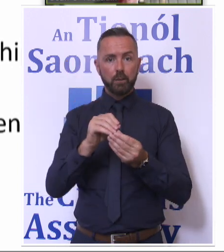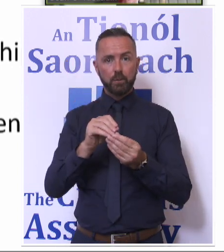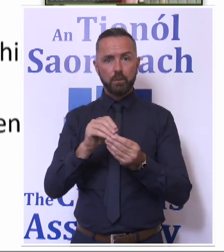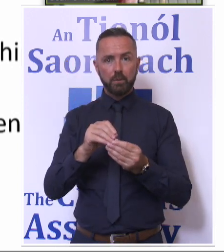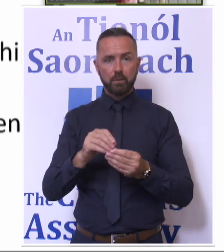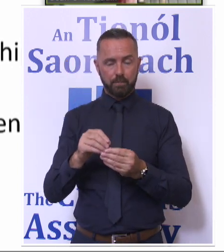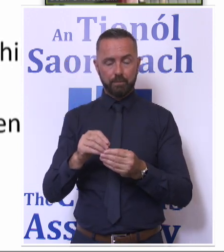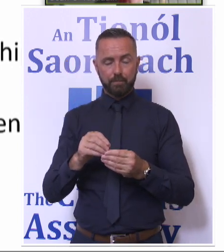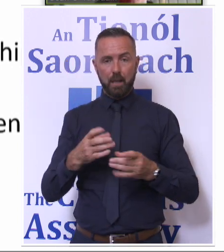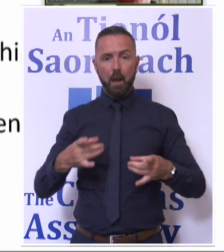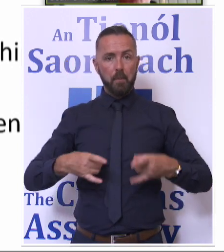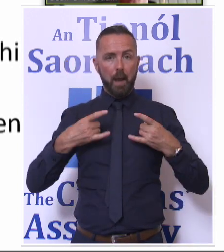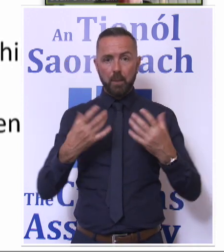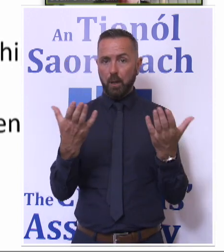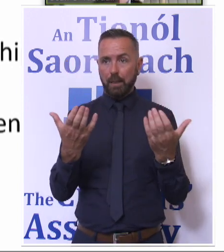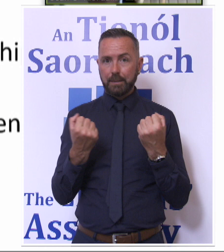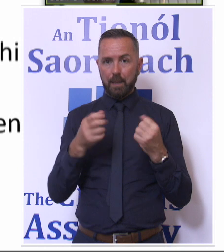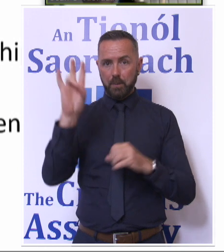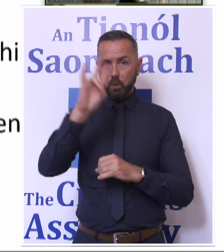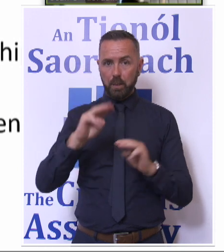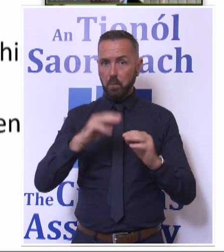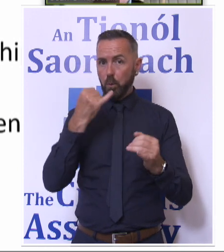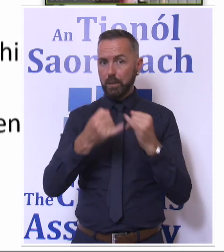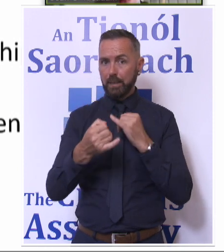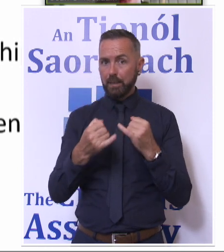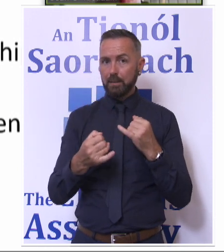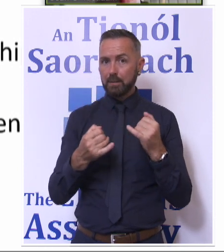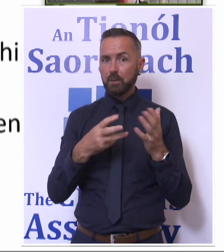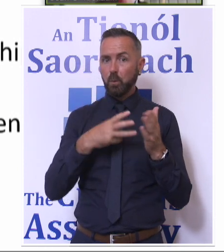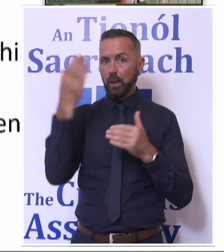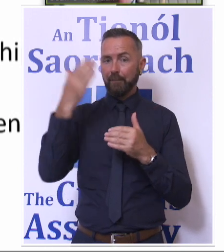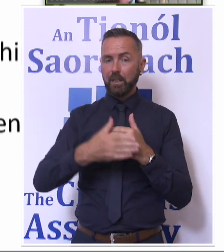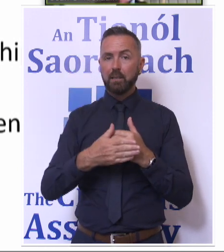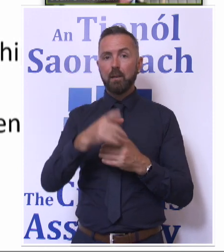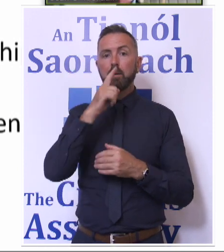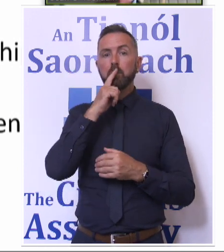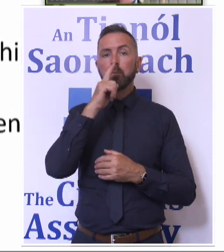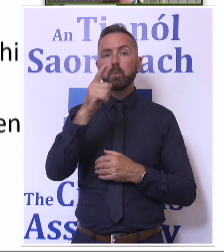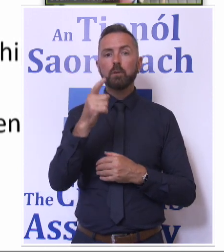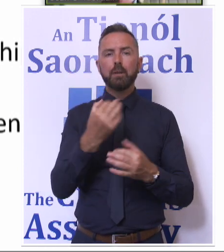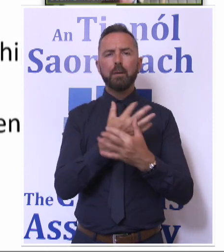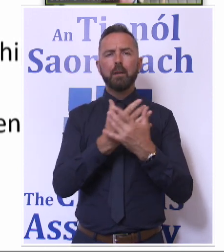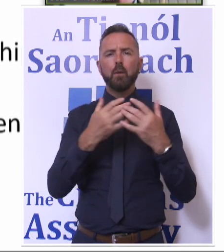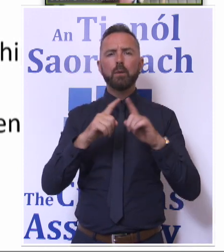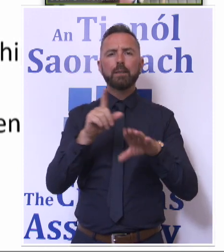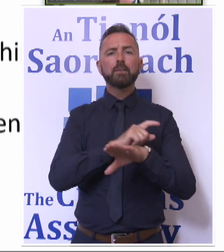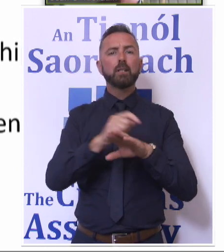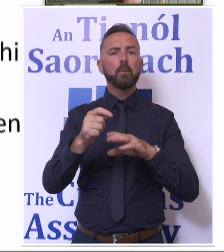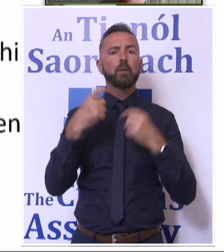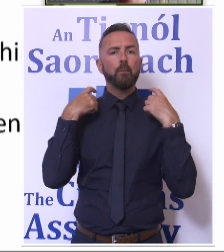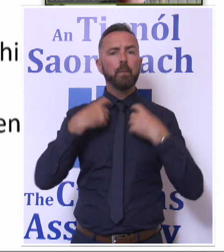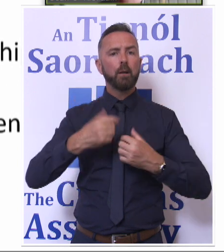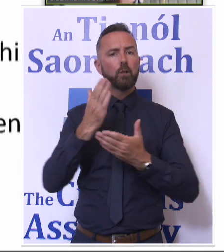to take questions in a little bit more detail once we finished, but there are many, many different types of mayors. Some